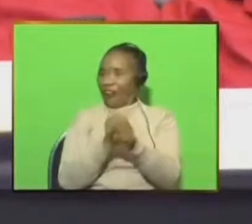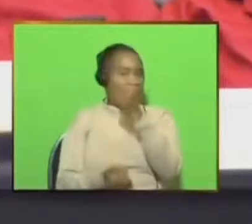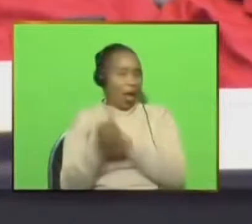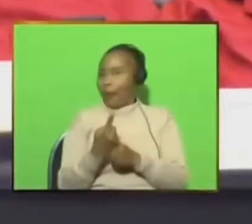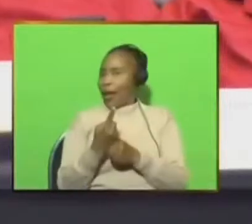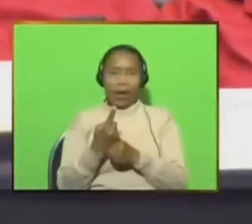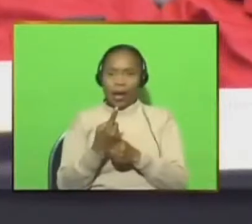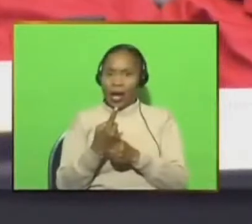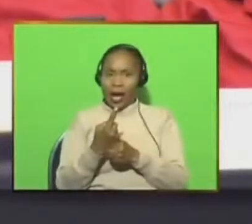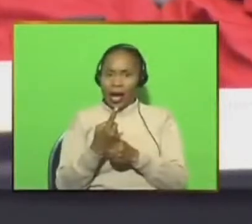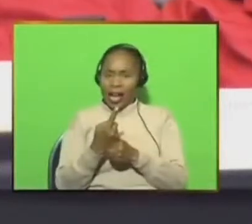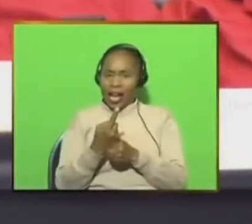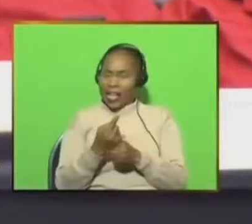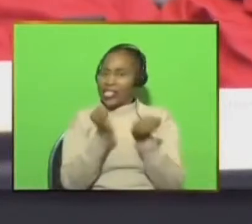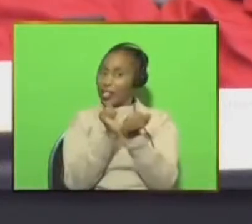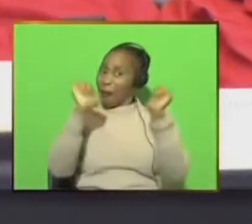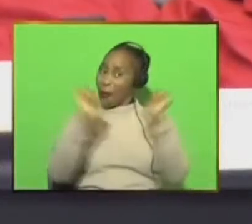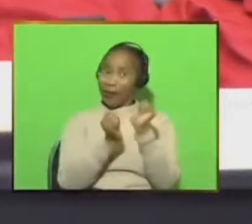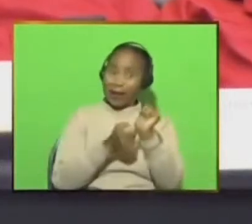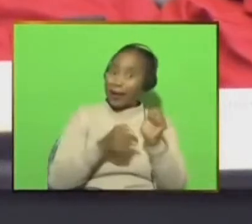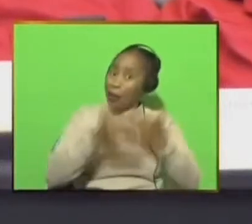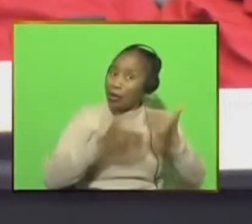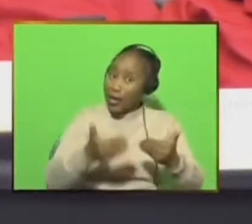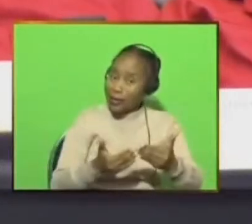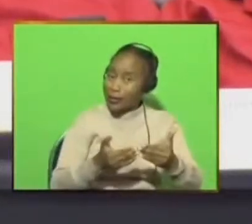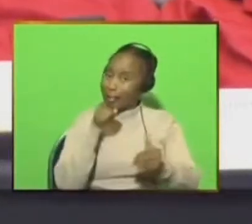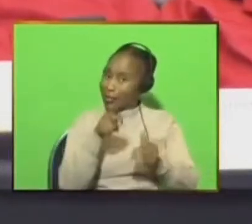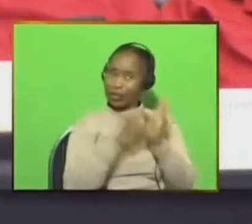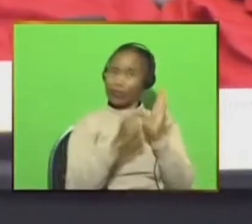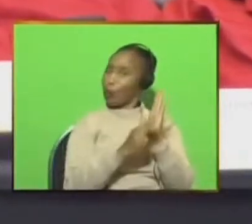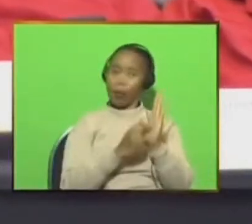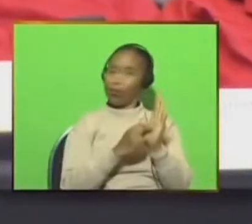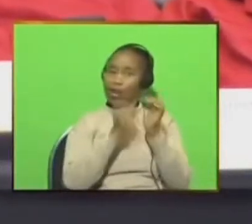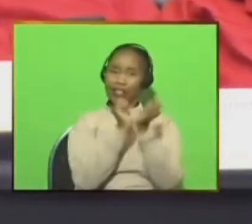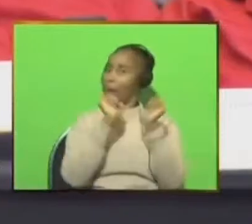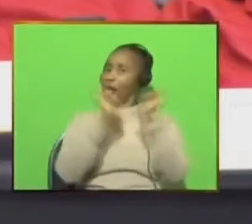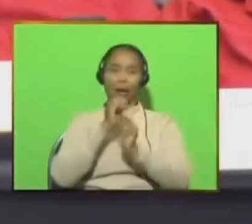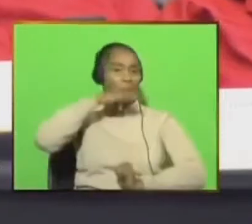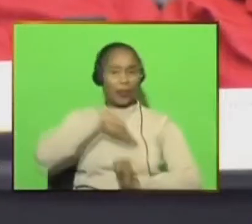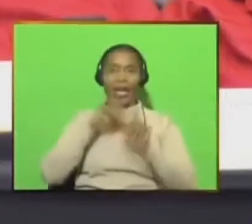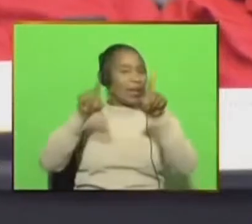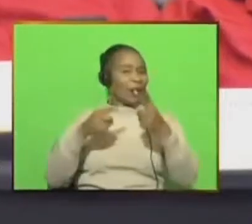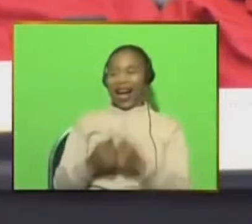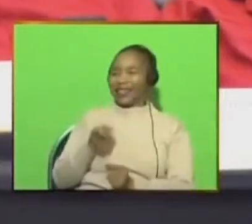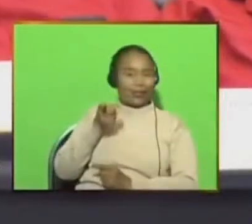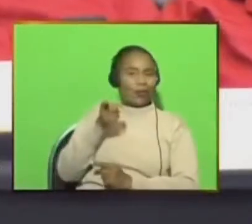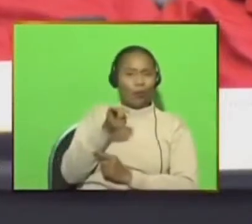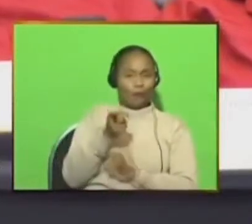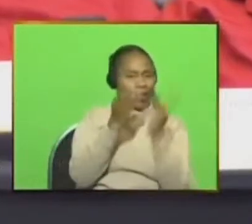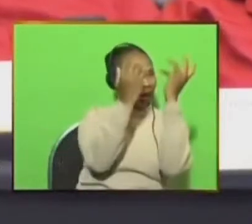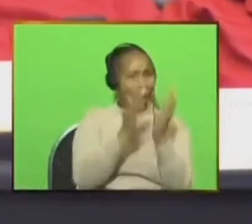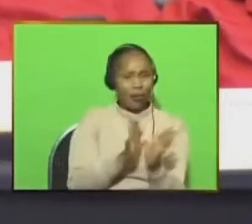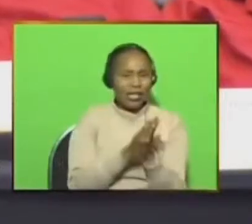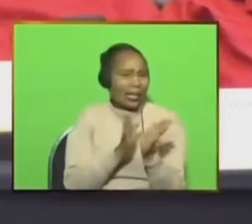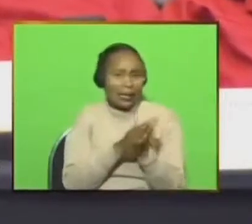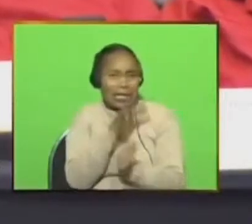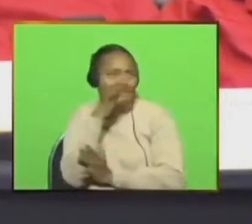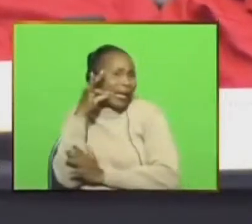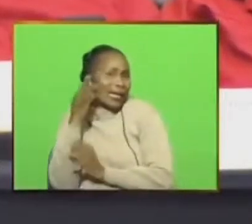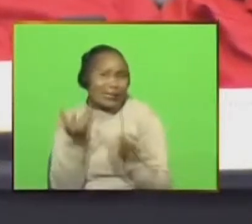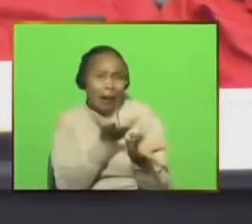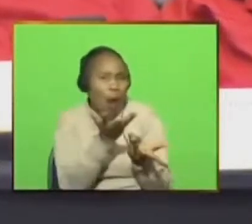democratic process. So this rule is undemocratic. You can't go and count the votes in secret somewhere in a